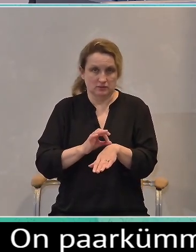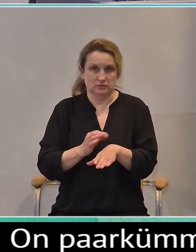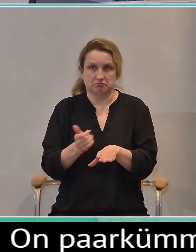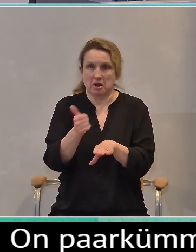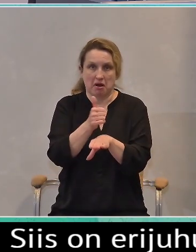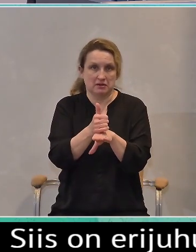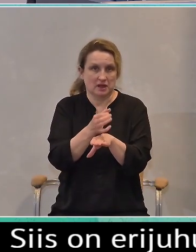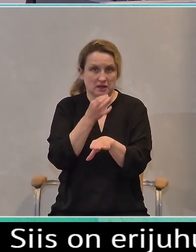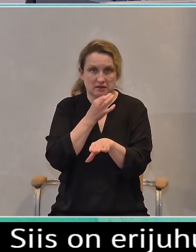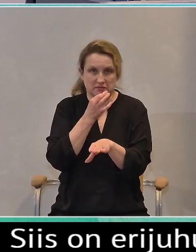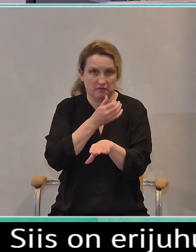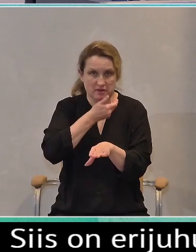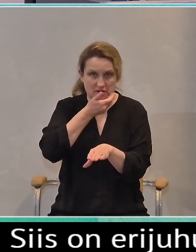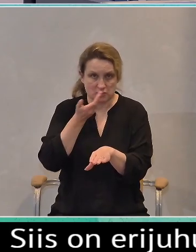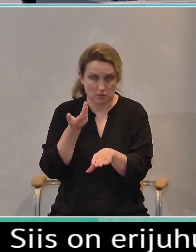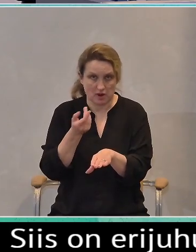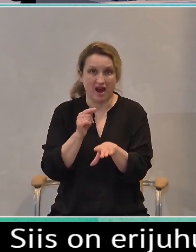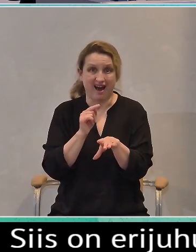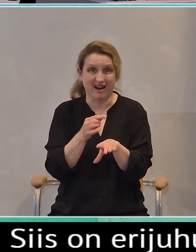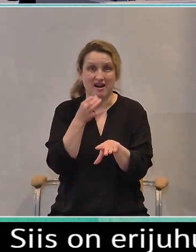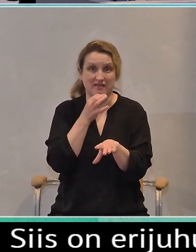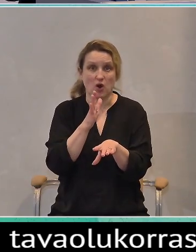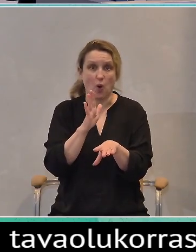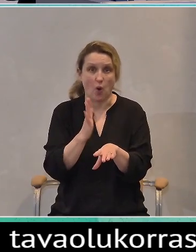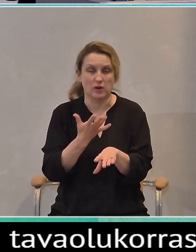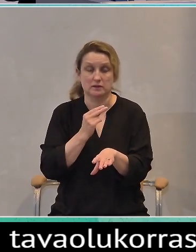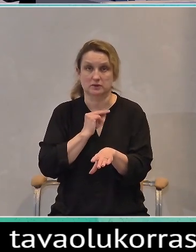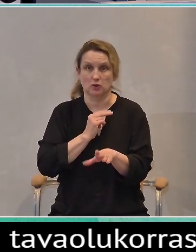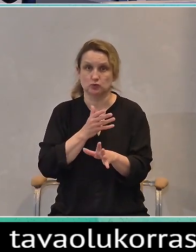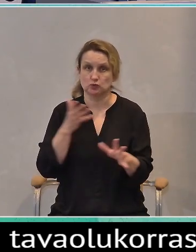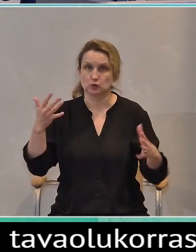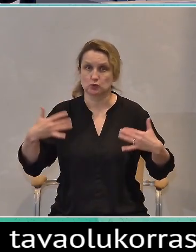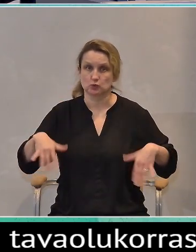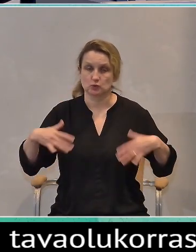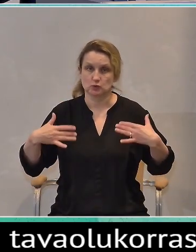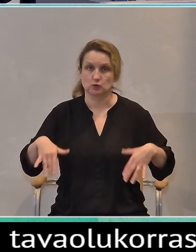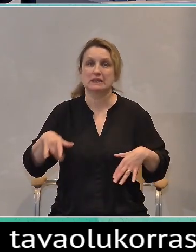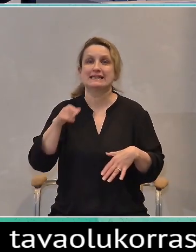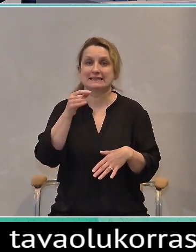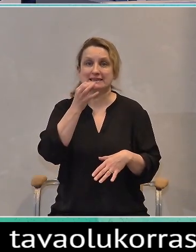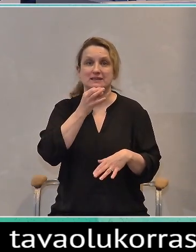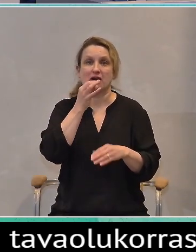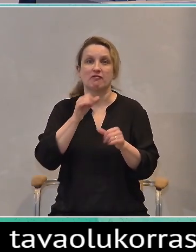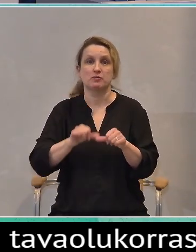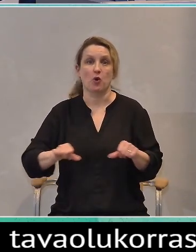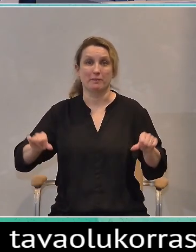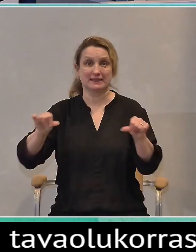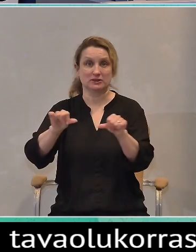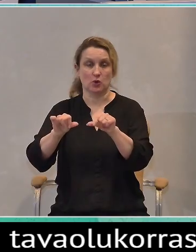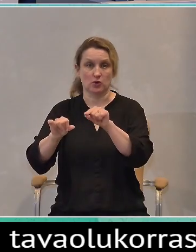rare diseases in Estonia. However, in rare specific cases when there is no alternative and